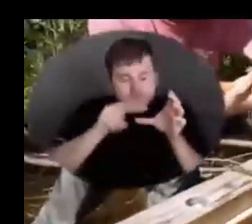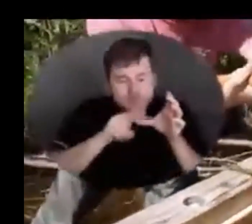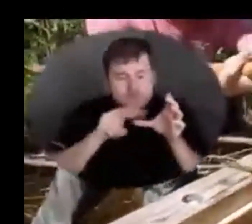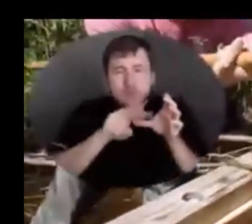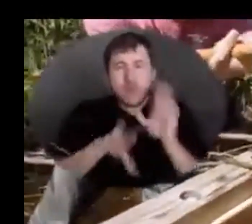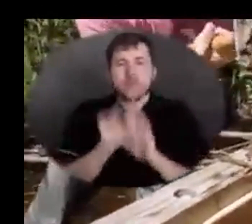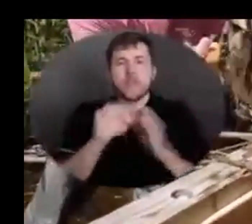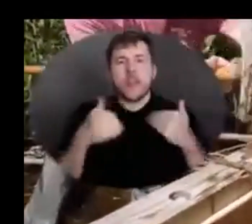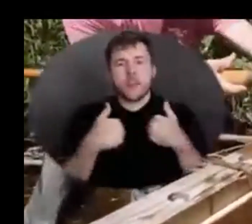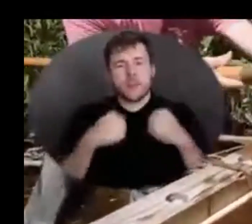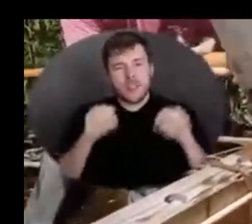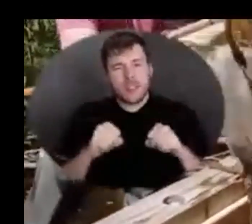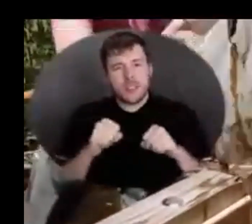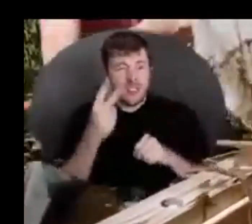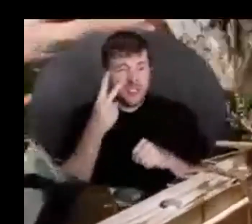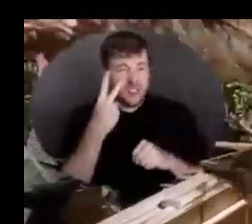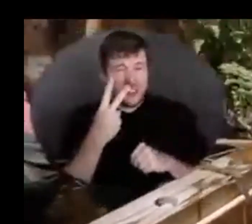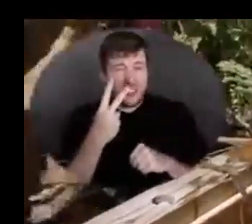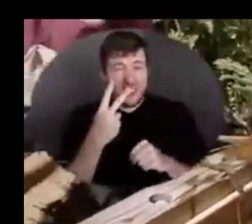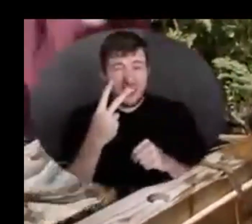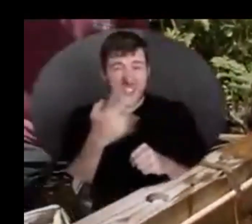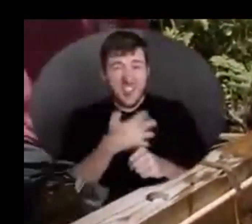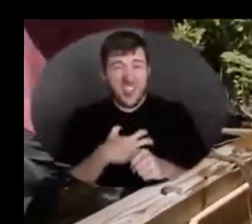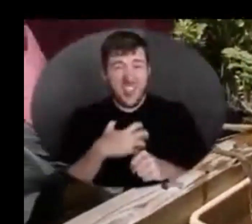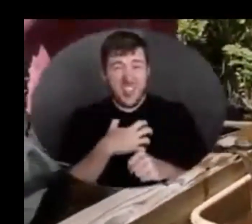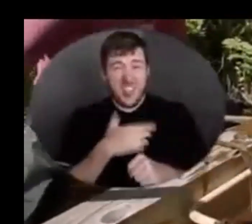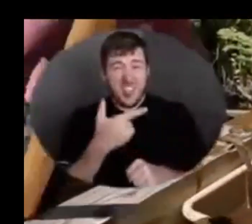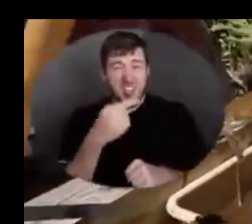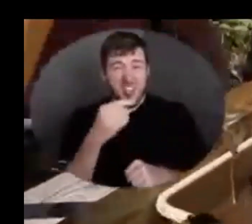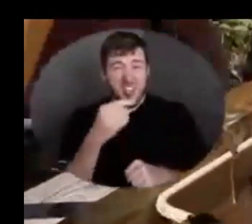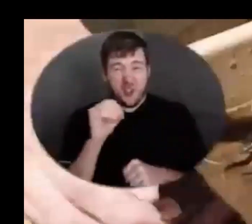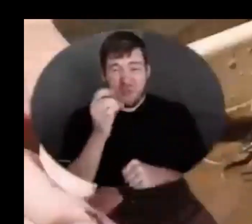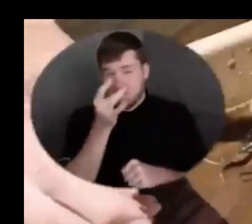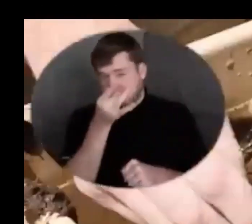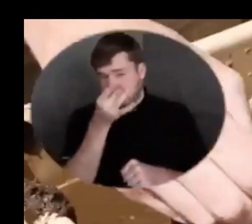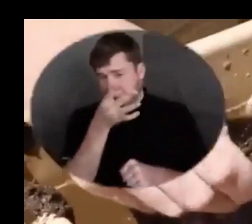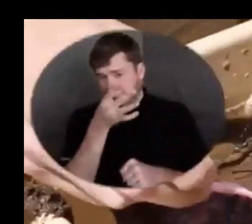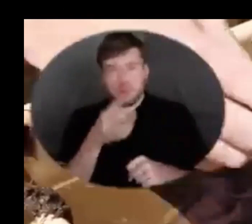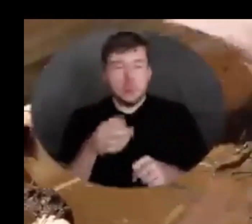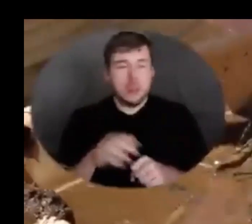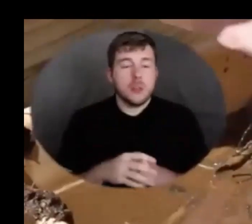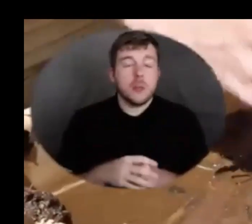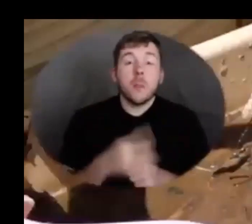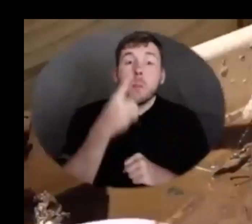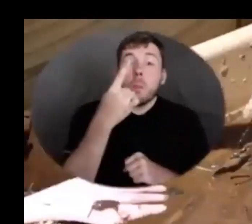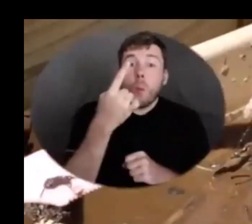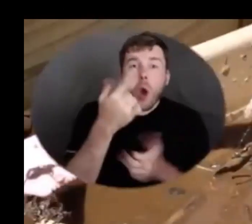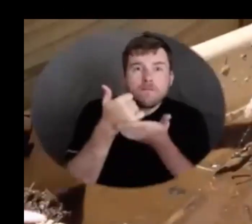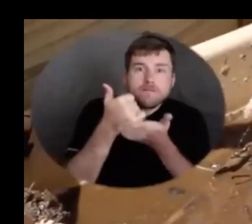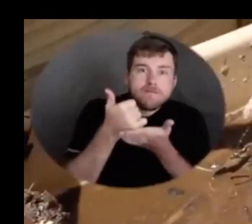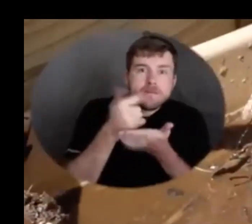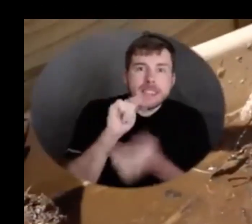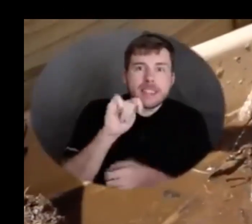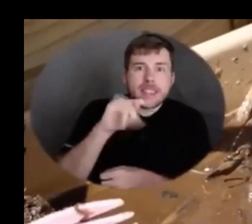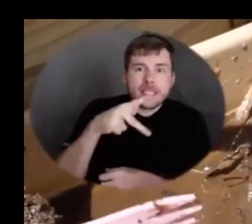all we got. Looks like this nasty, gooey stuff, and it probably smells like that, right? One trick to this is that if you sit